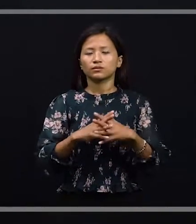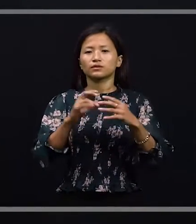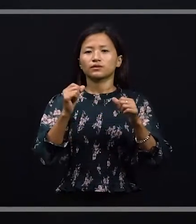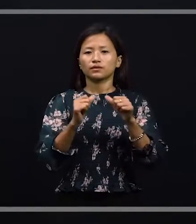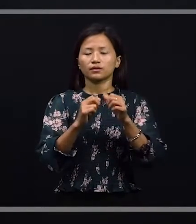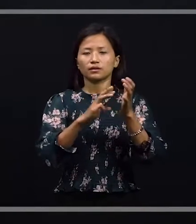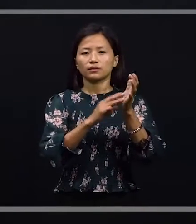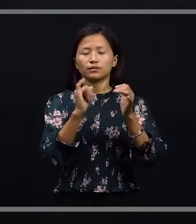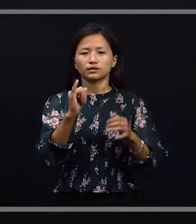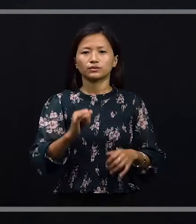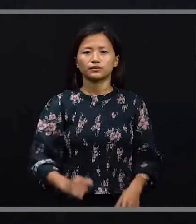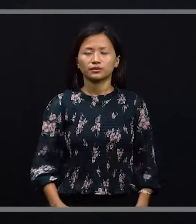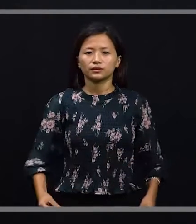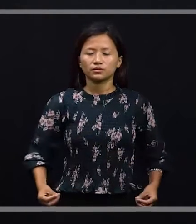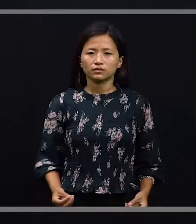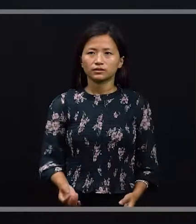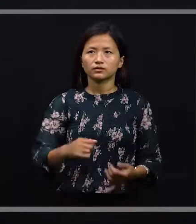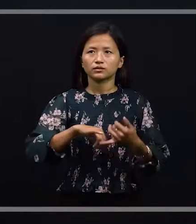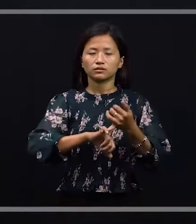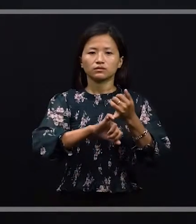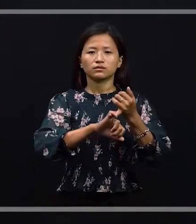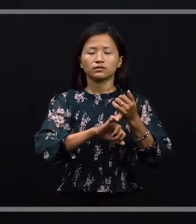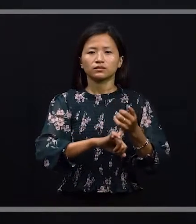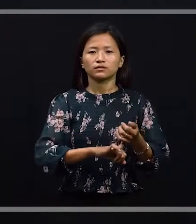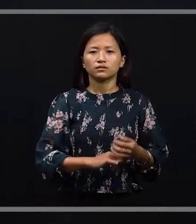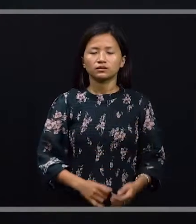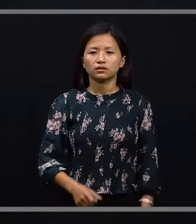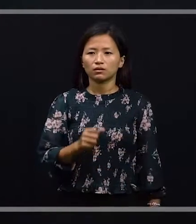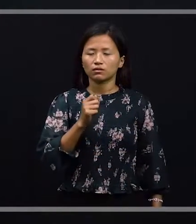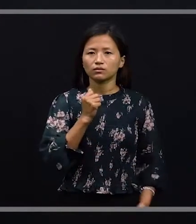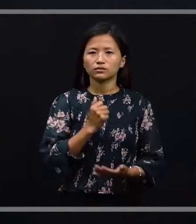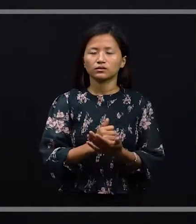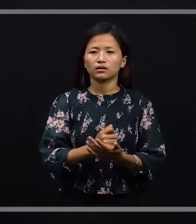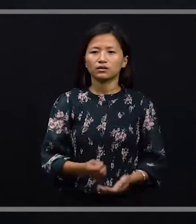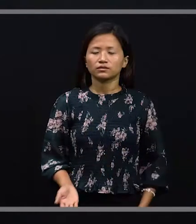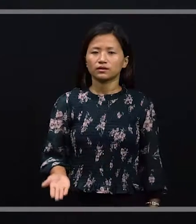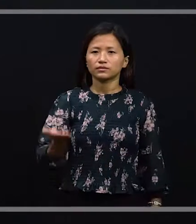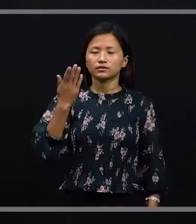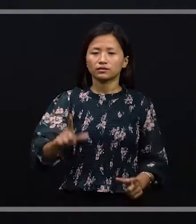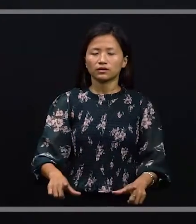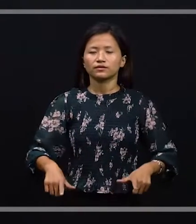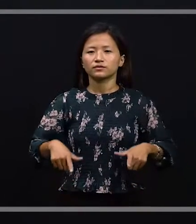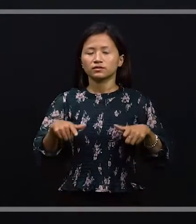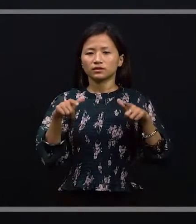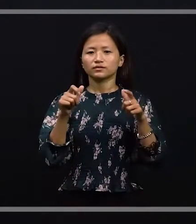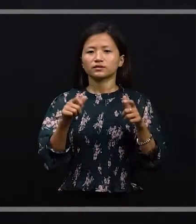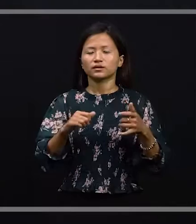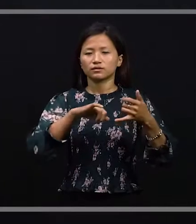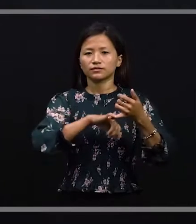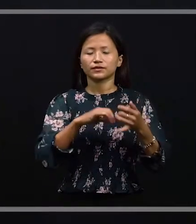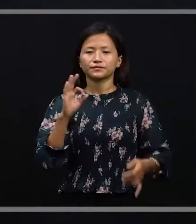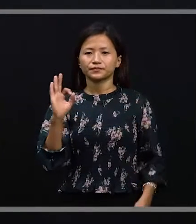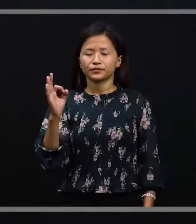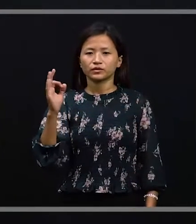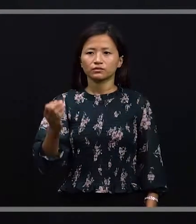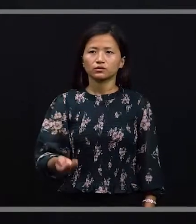two, Raja Ram Mohan Roy and Ishwar Chandra Vidyasagar, he also tried to uplift the lifestyle of women, because as I mentioned,